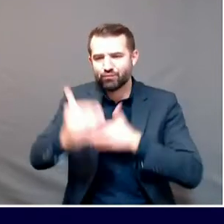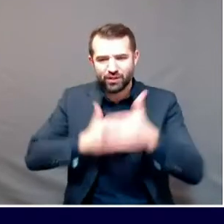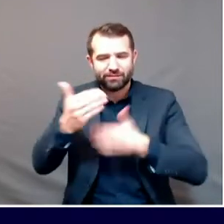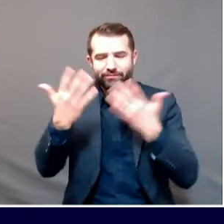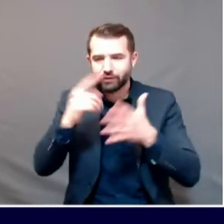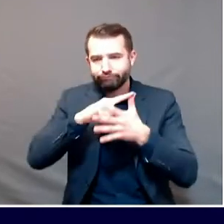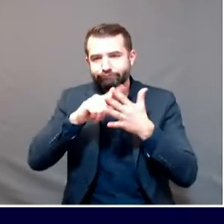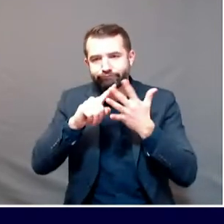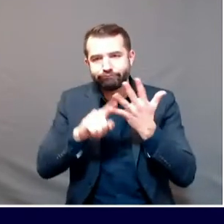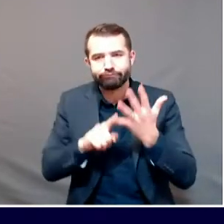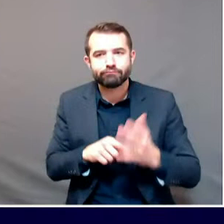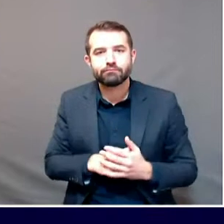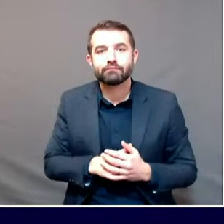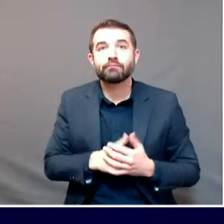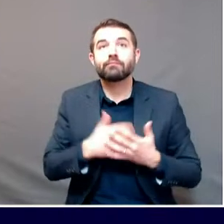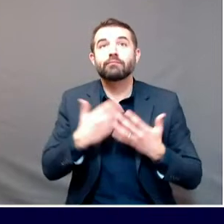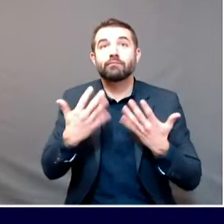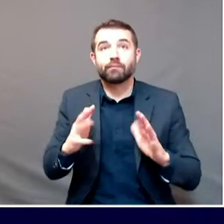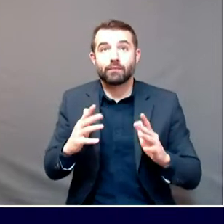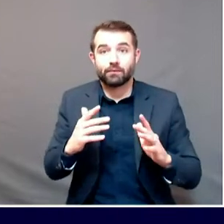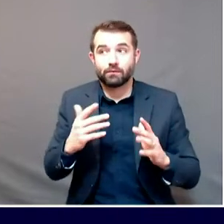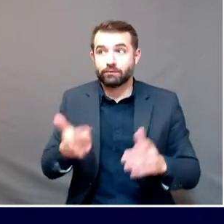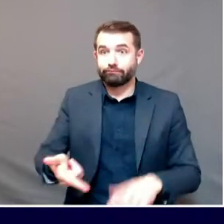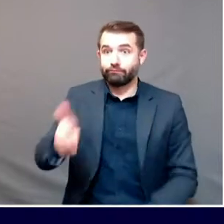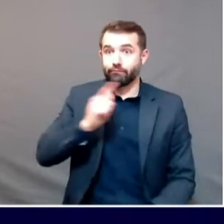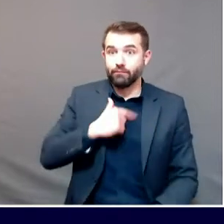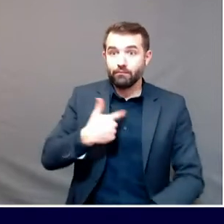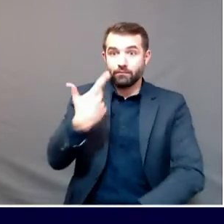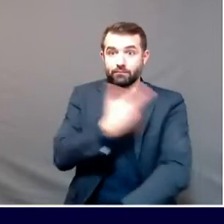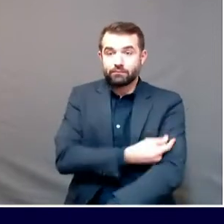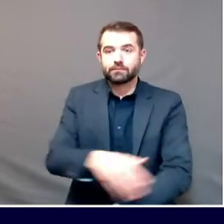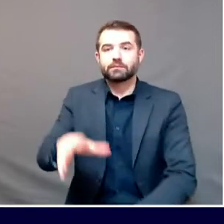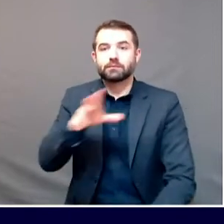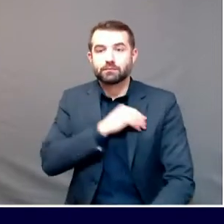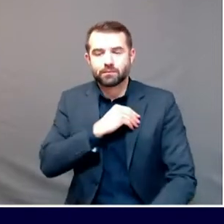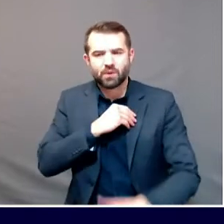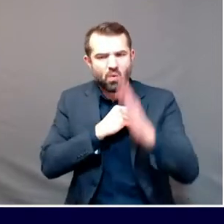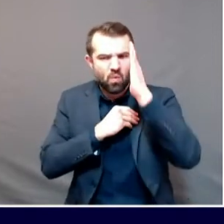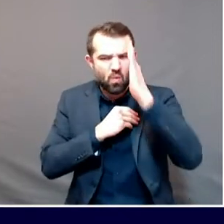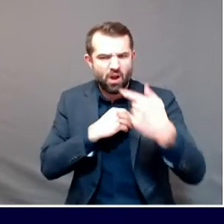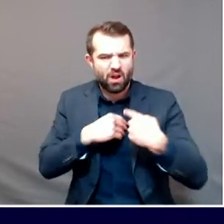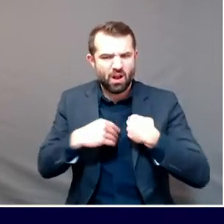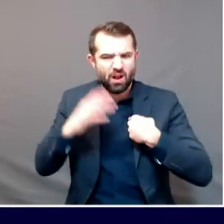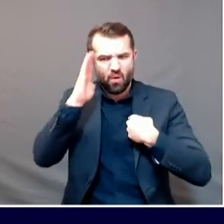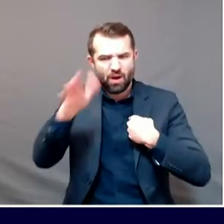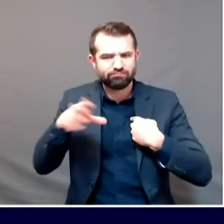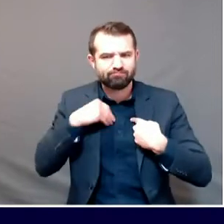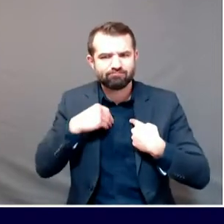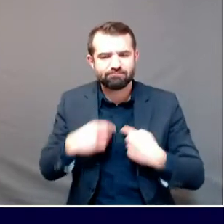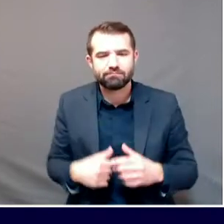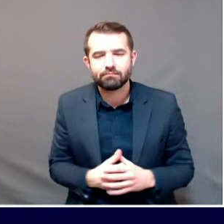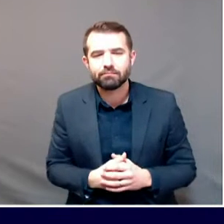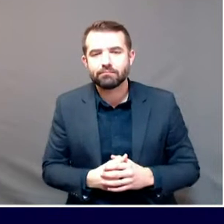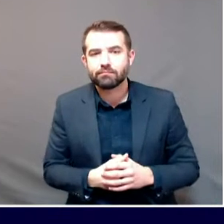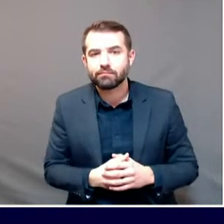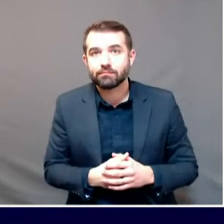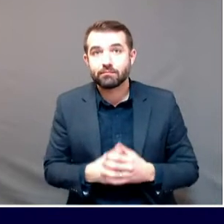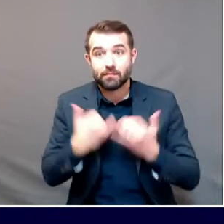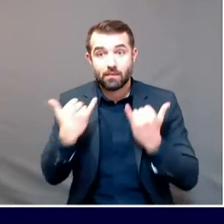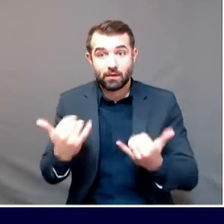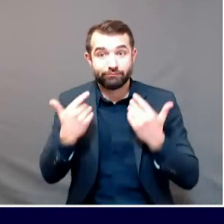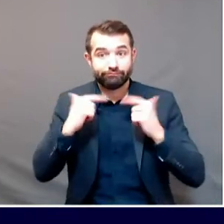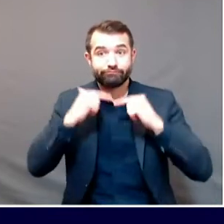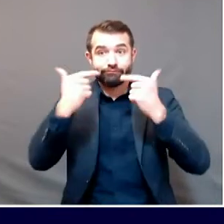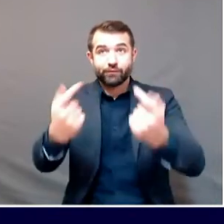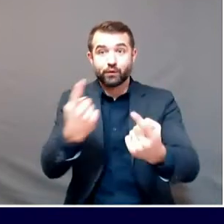line is up for the vaccine, I will take it. So with that, I'm going to turn things over to our colleagues in the media. The first question